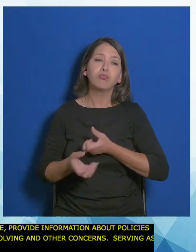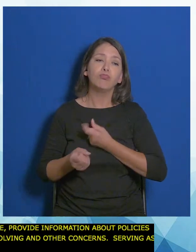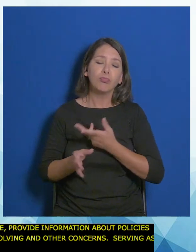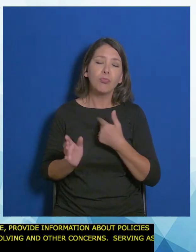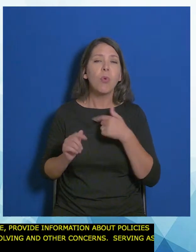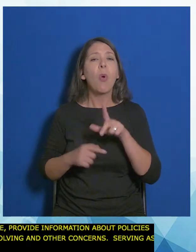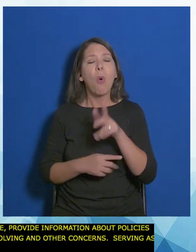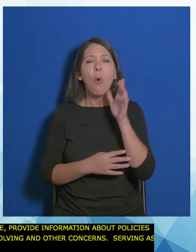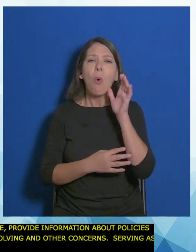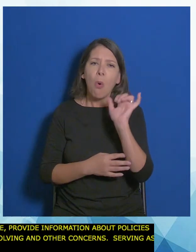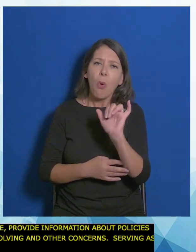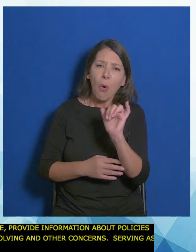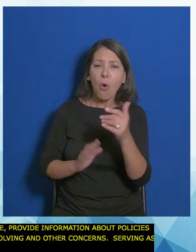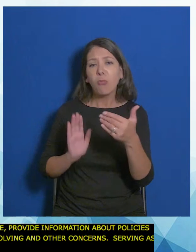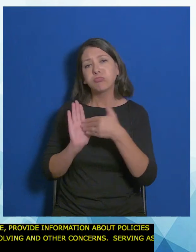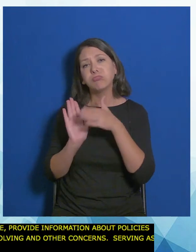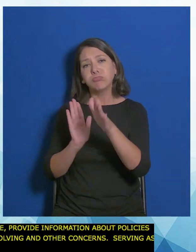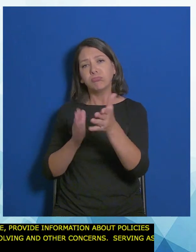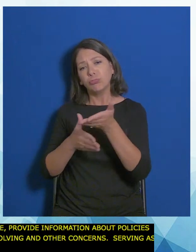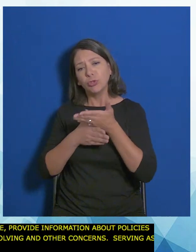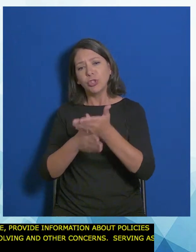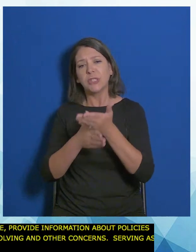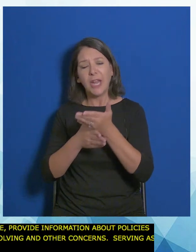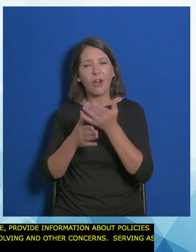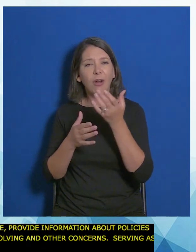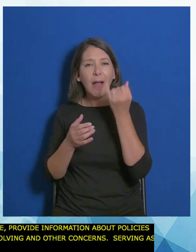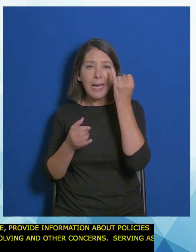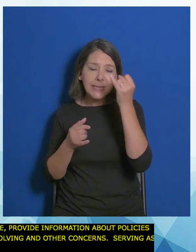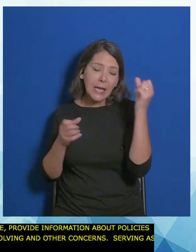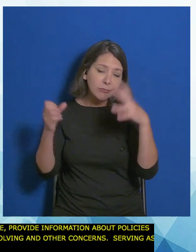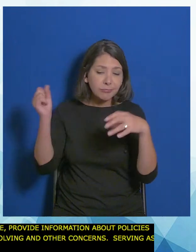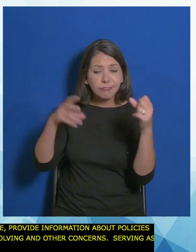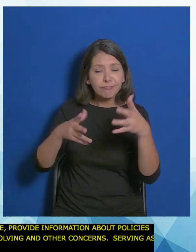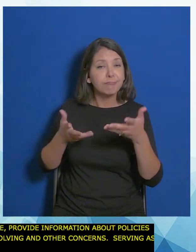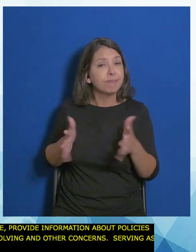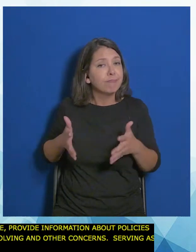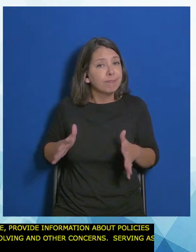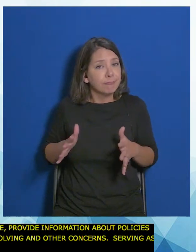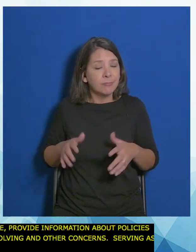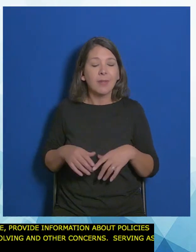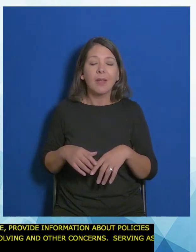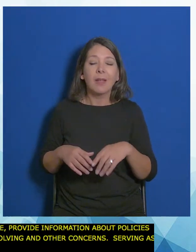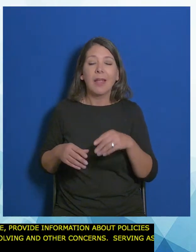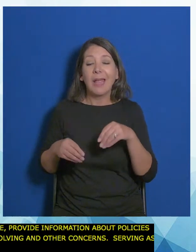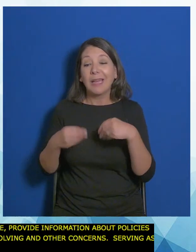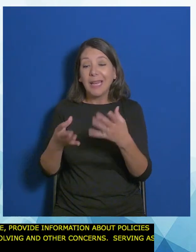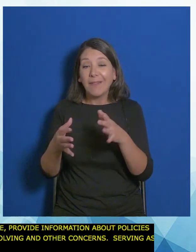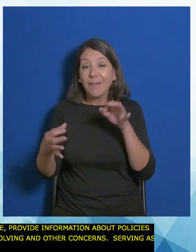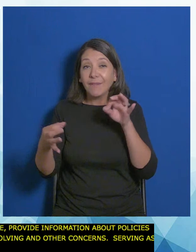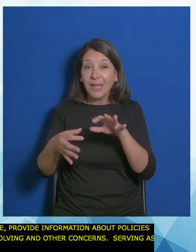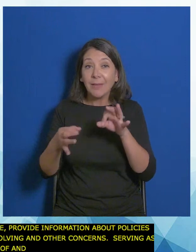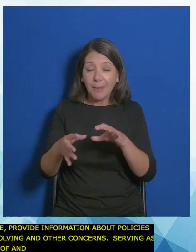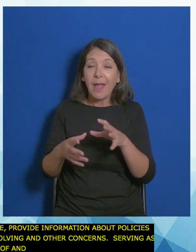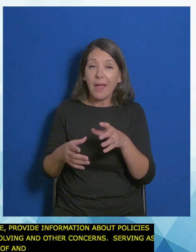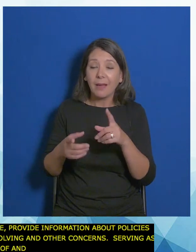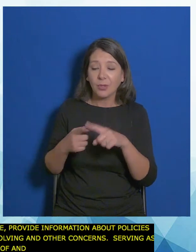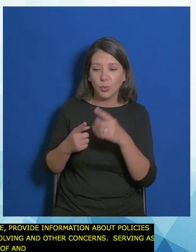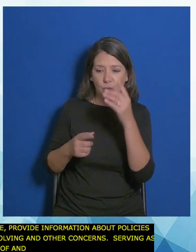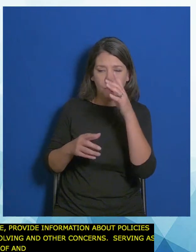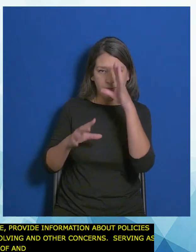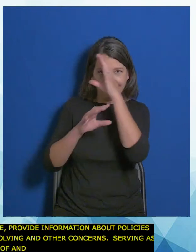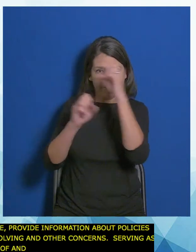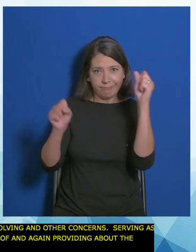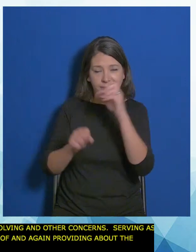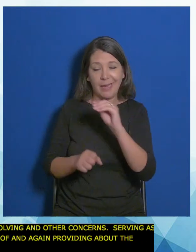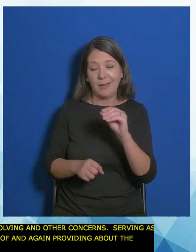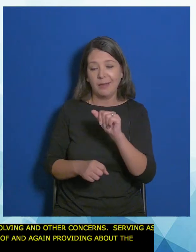someone that you can bounce ideas off of, and then again, providing that feedback to the superintendent and the board on the